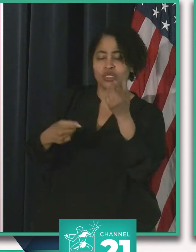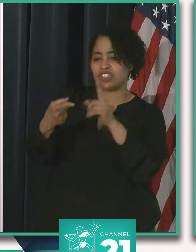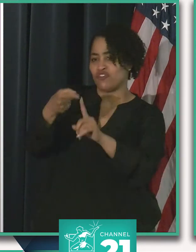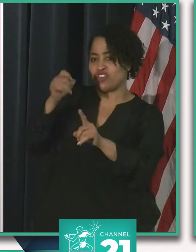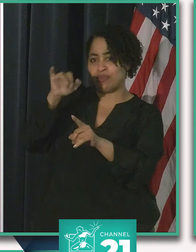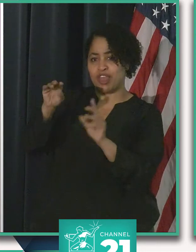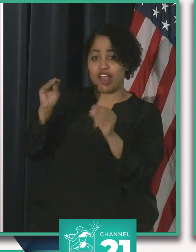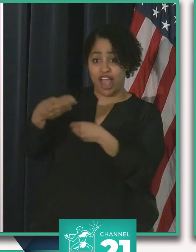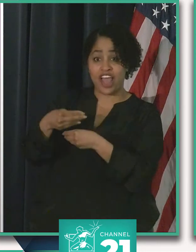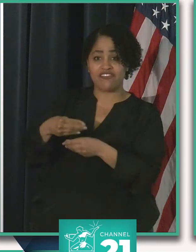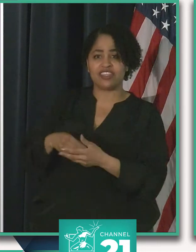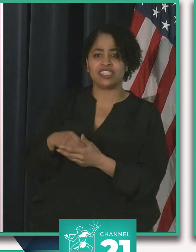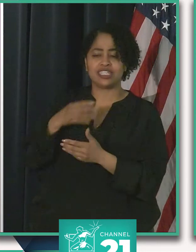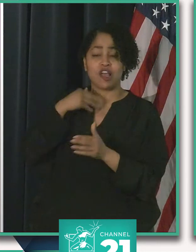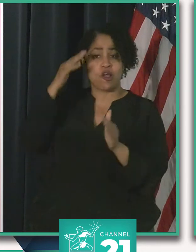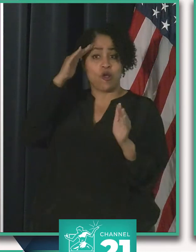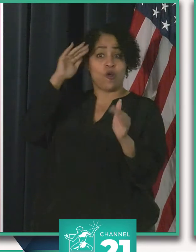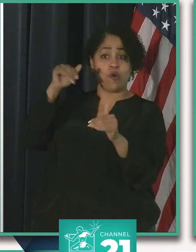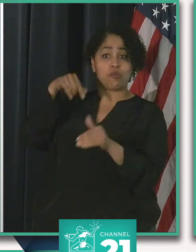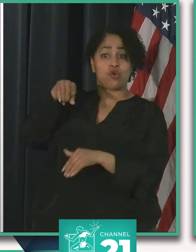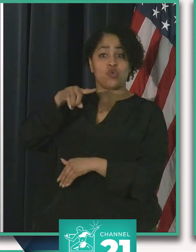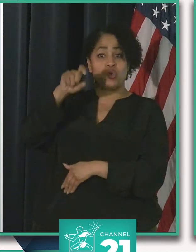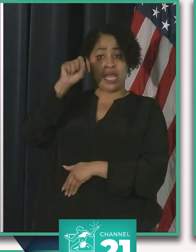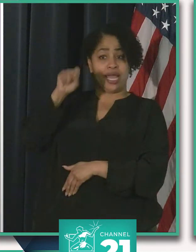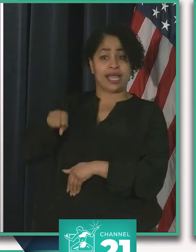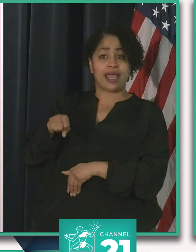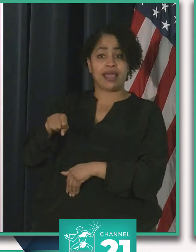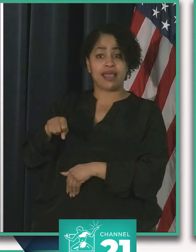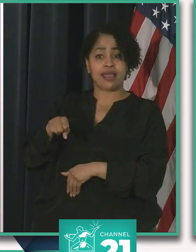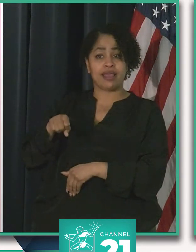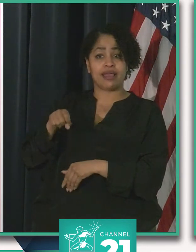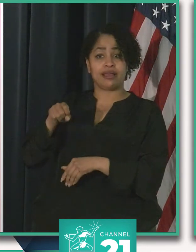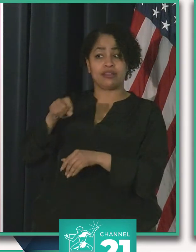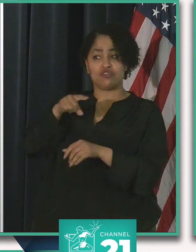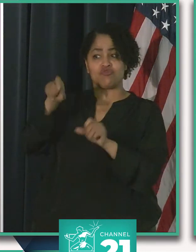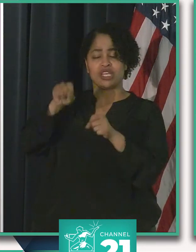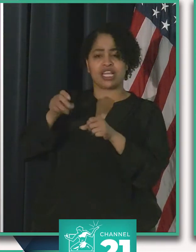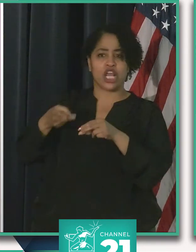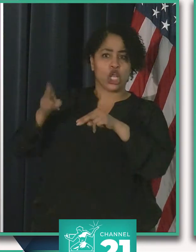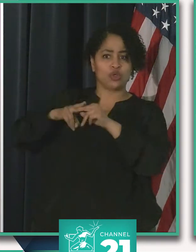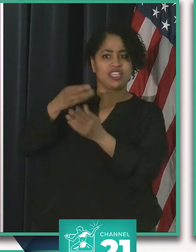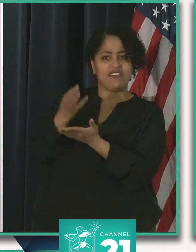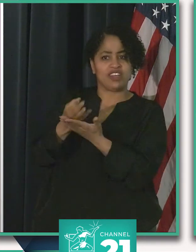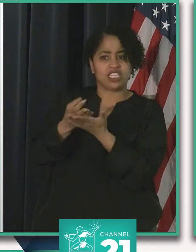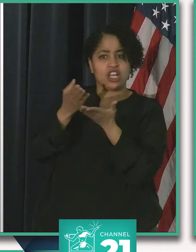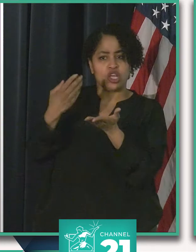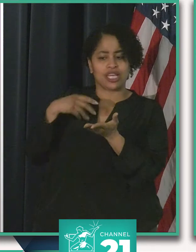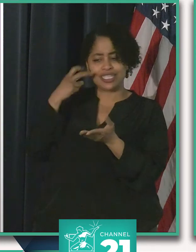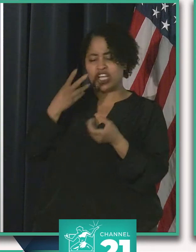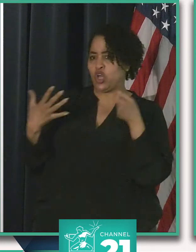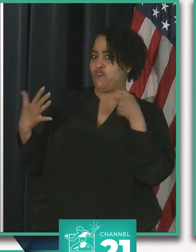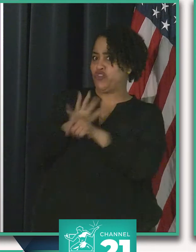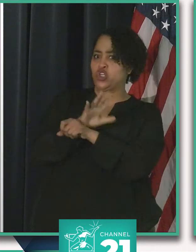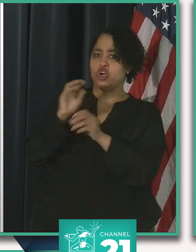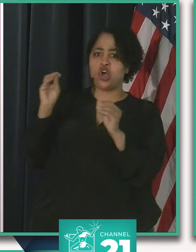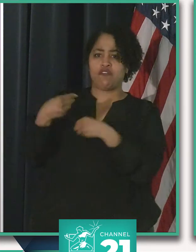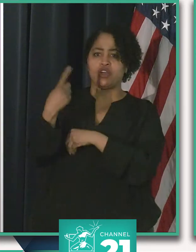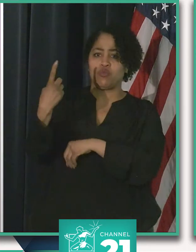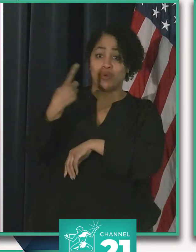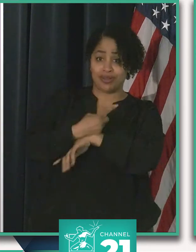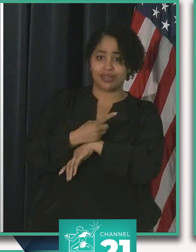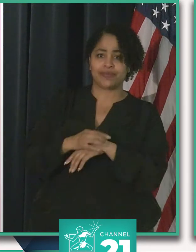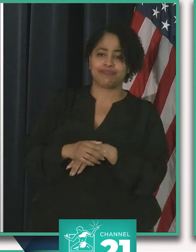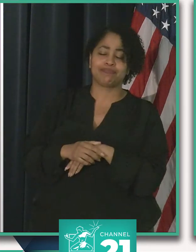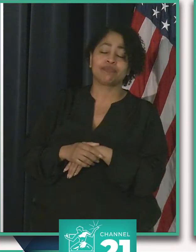that office and hope that you can increase the funding there so we can see a full office one day.